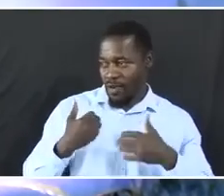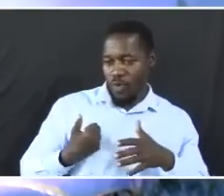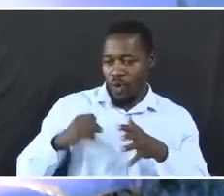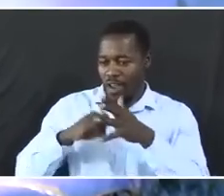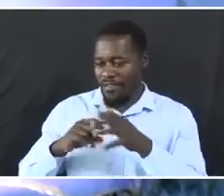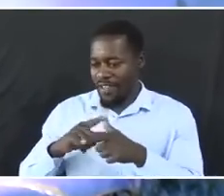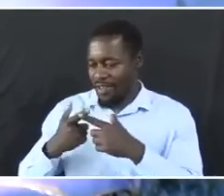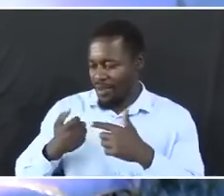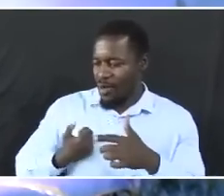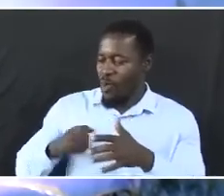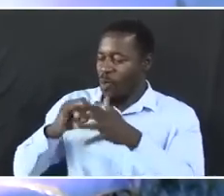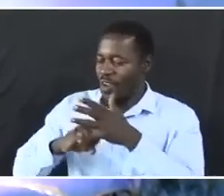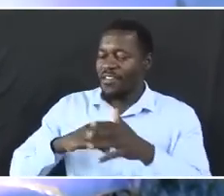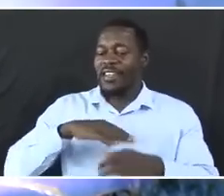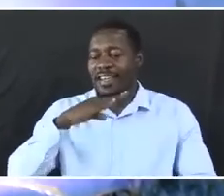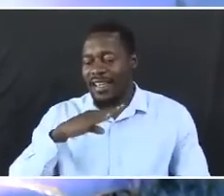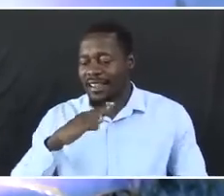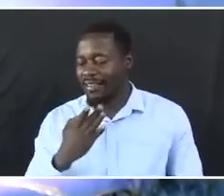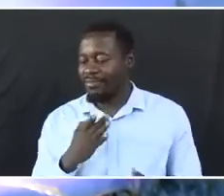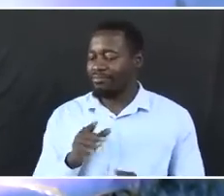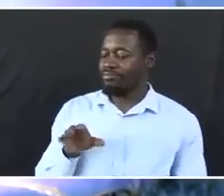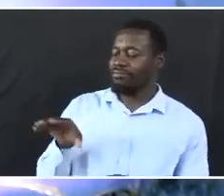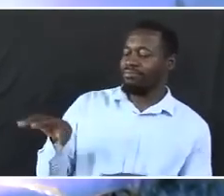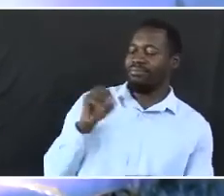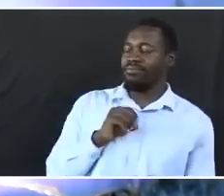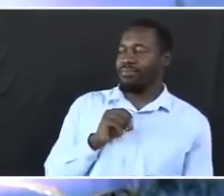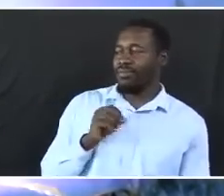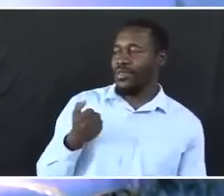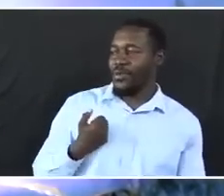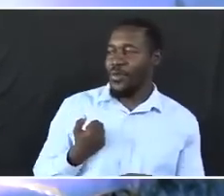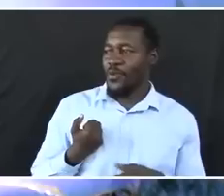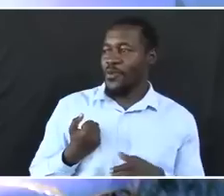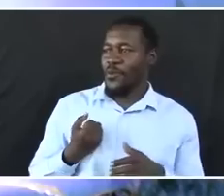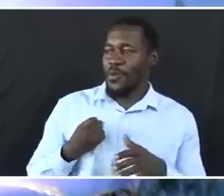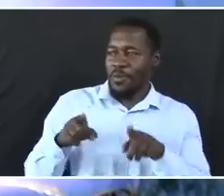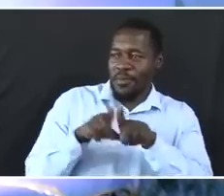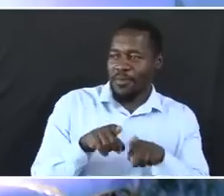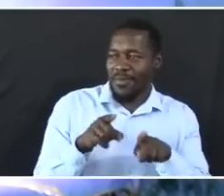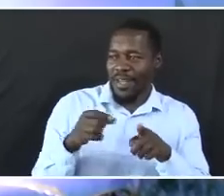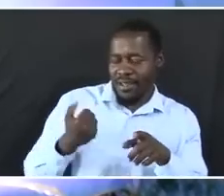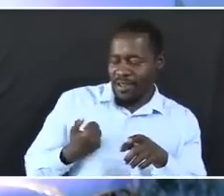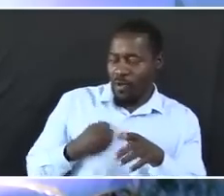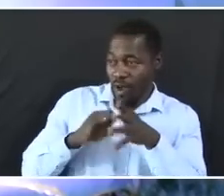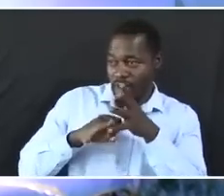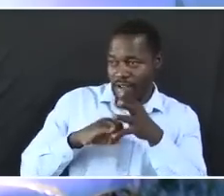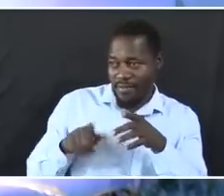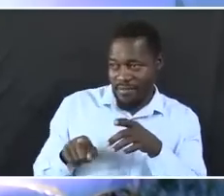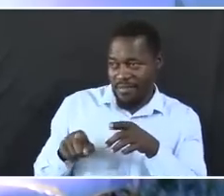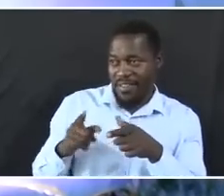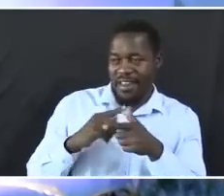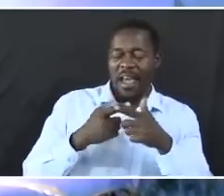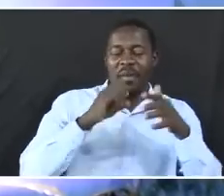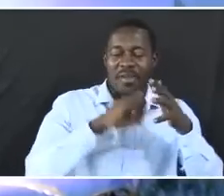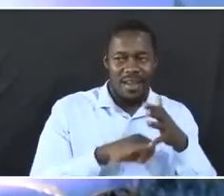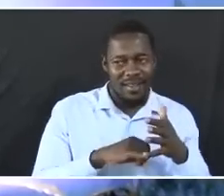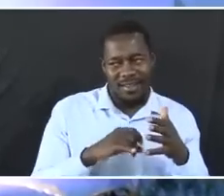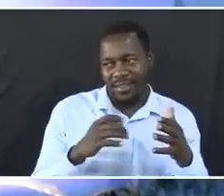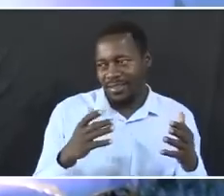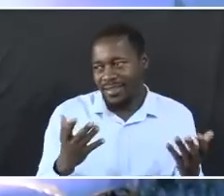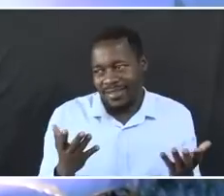The Hebrews practiced it, is it? But I believe it had a stop at some point.